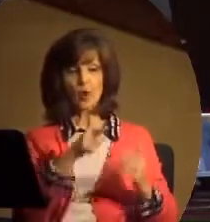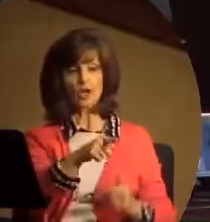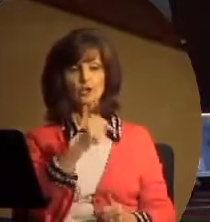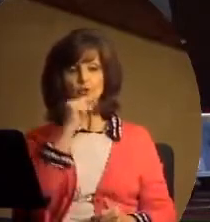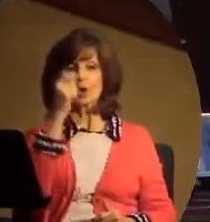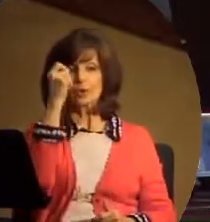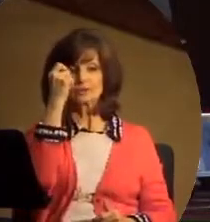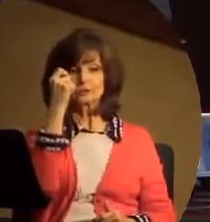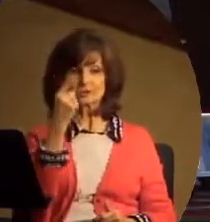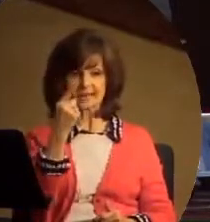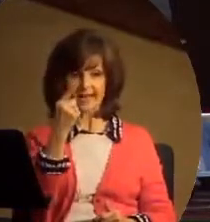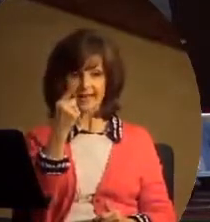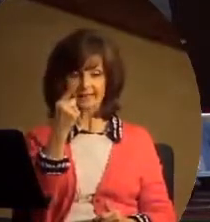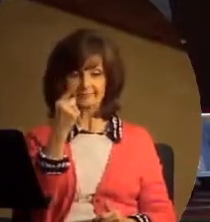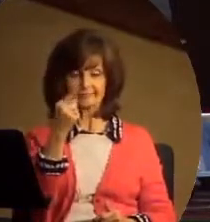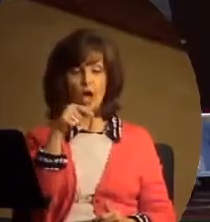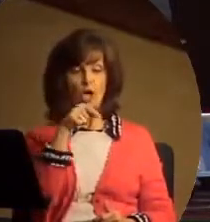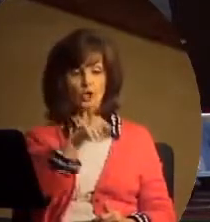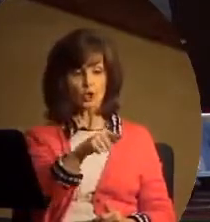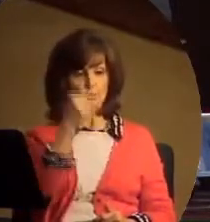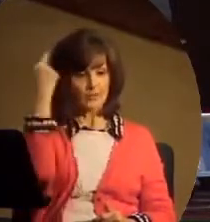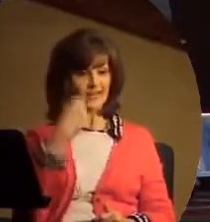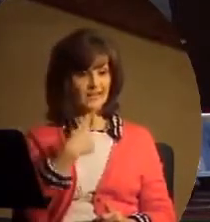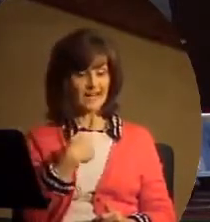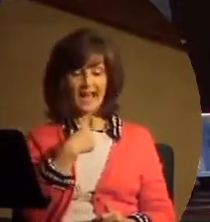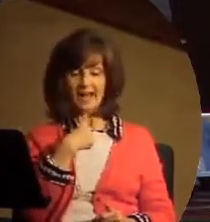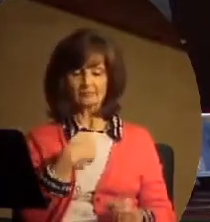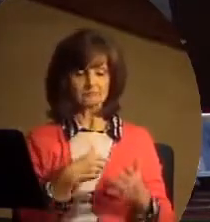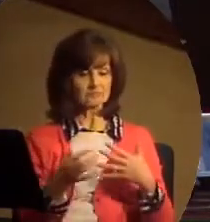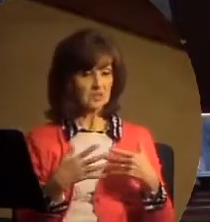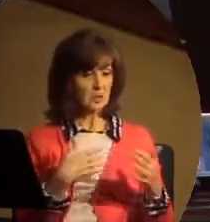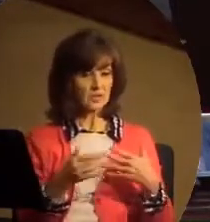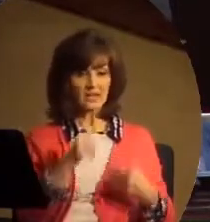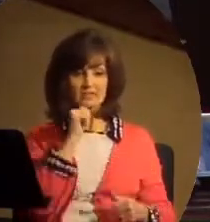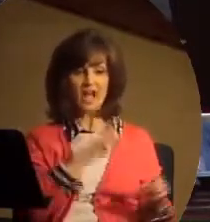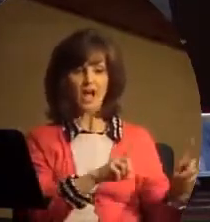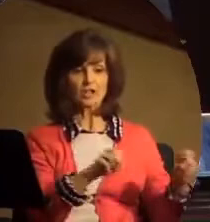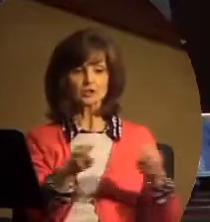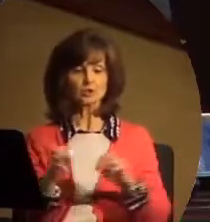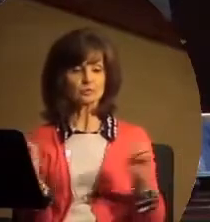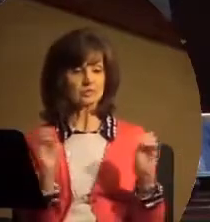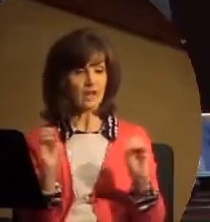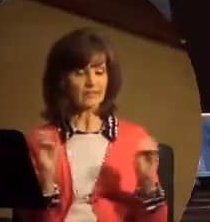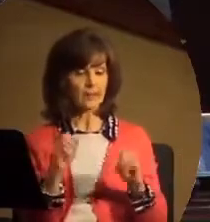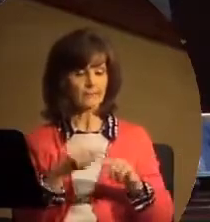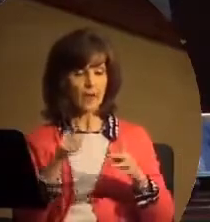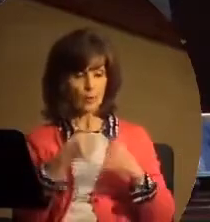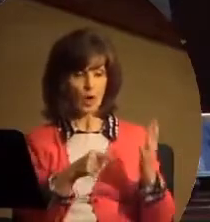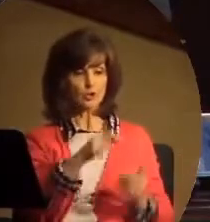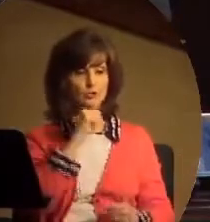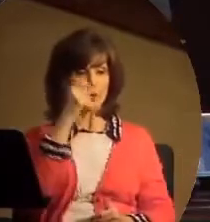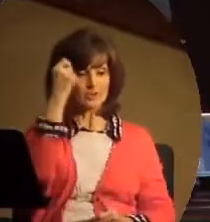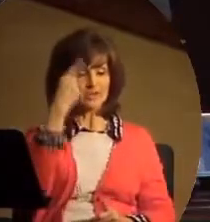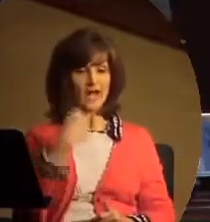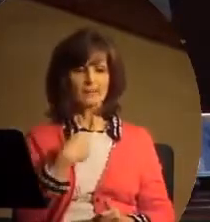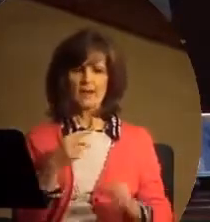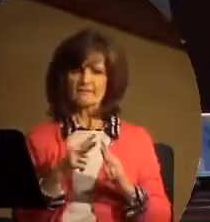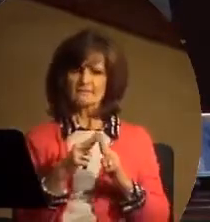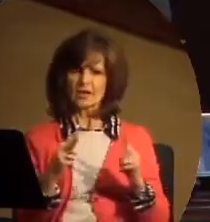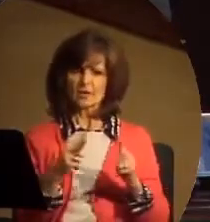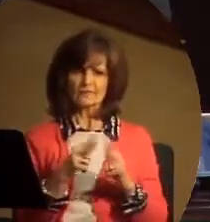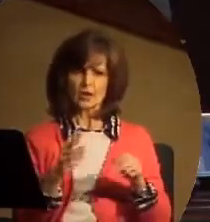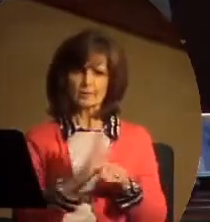understand is all the while you've been thinking I've not been doing anything. What you don't get, Habakkuk, is this. Man, I've been very